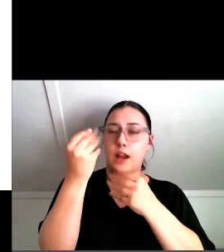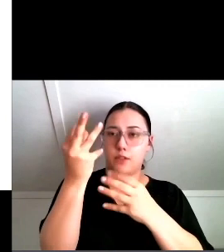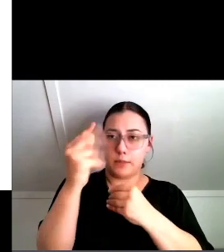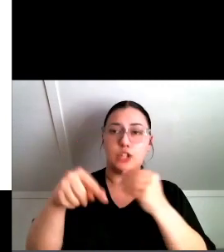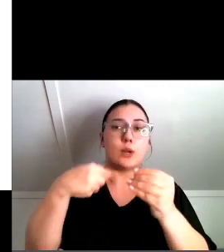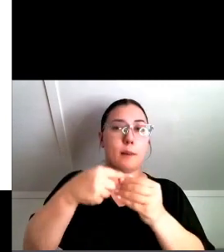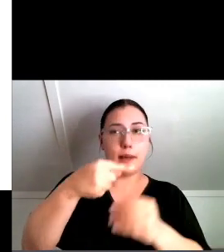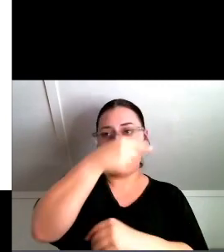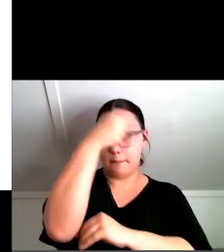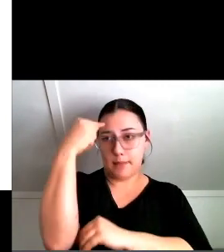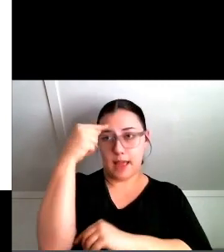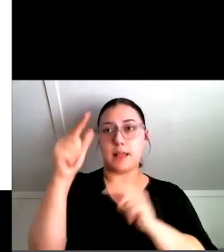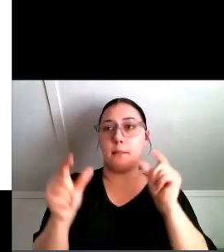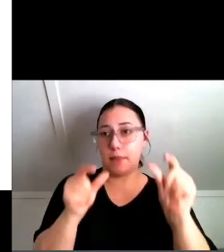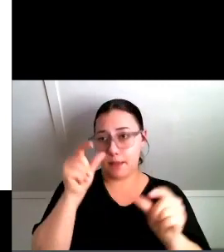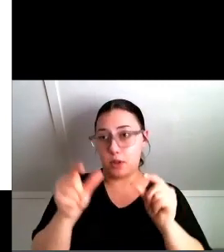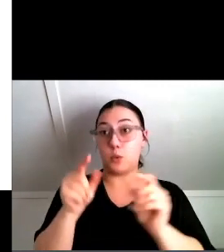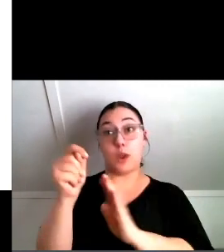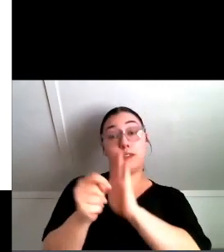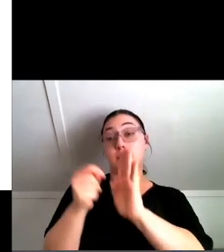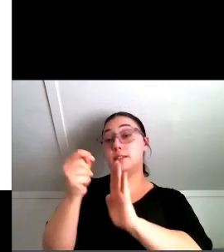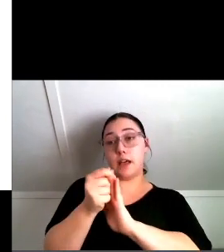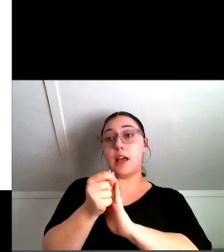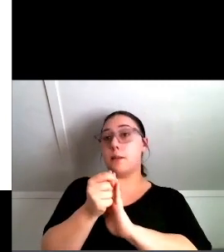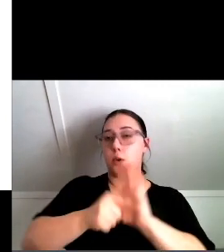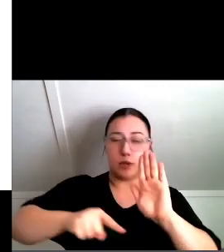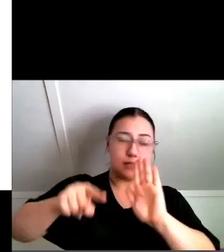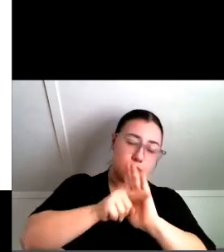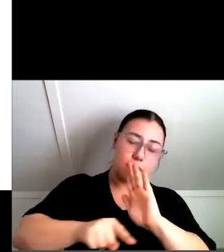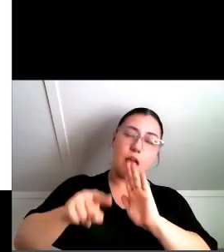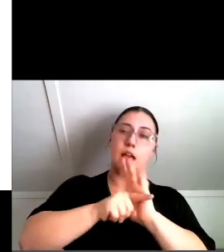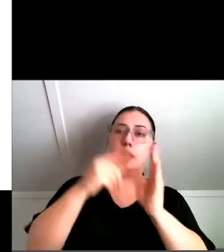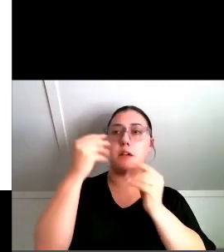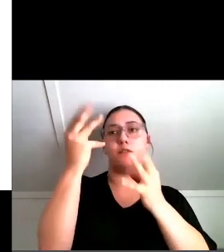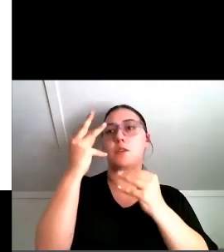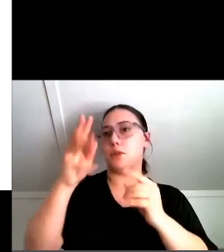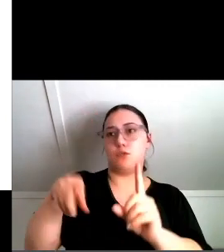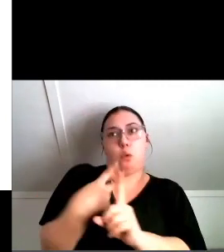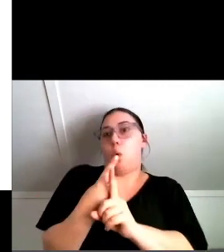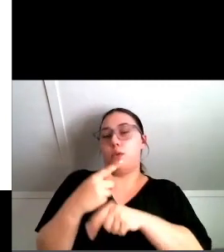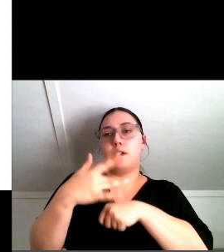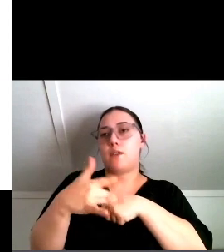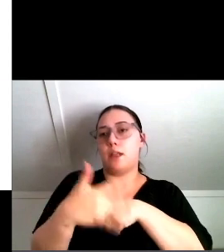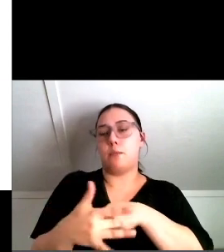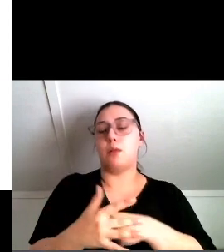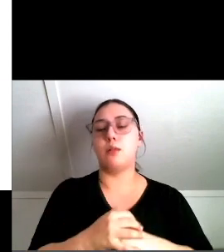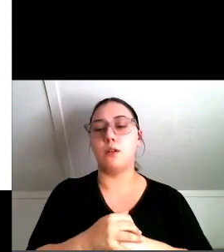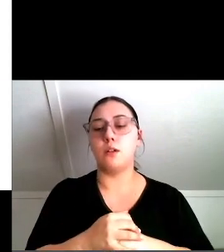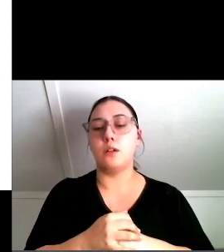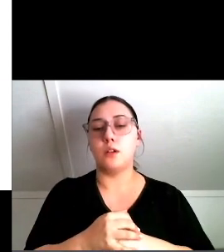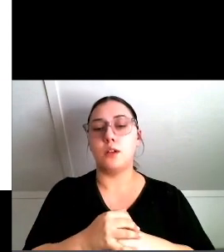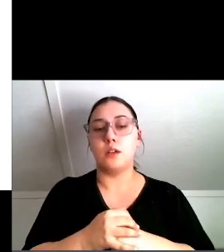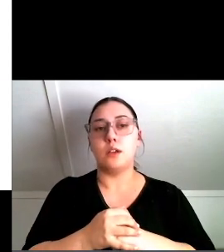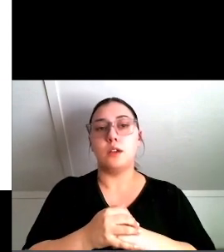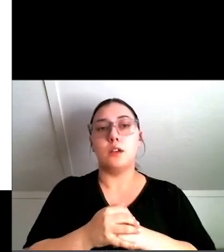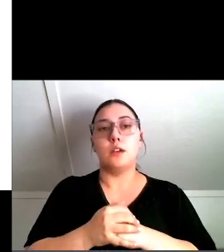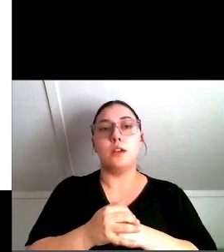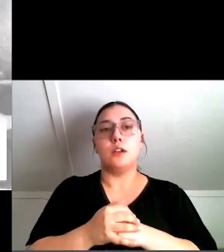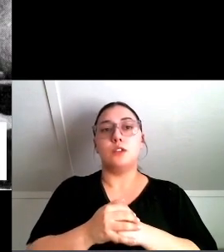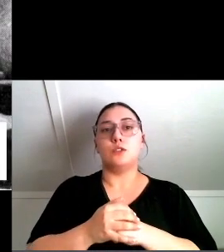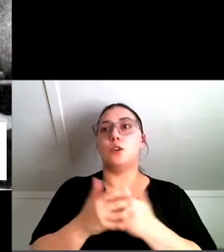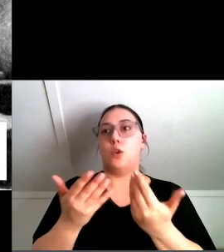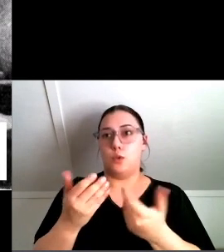time where negative and inaccurate information is all that is available. The Negro Yearbook is a way for him to do that.